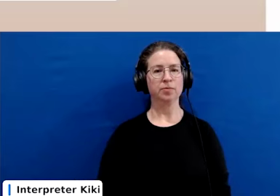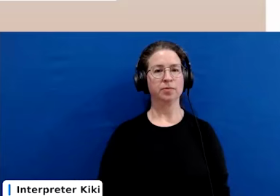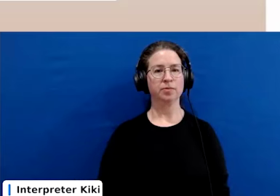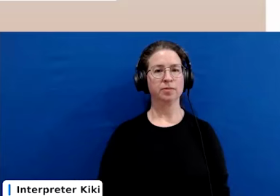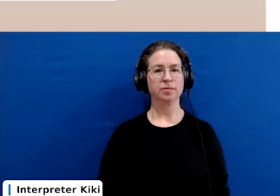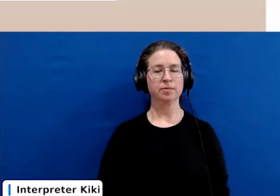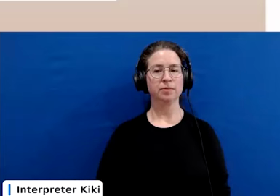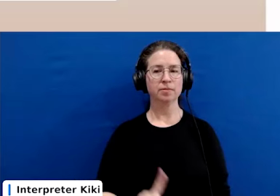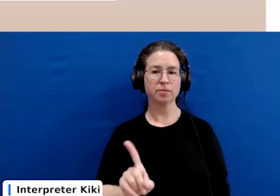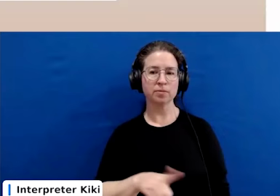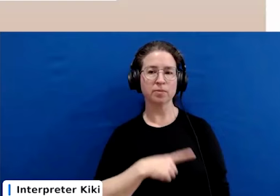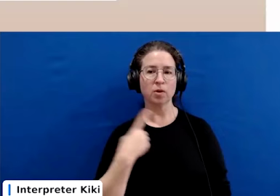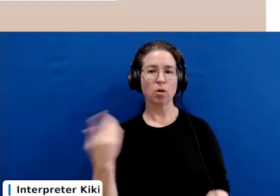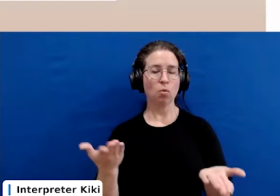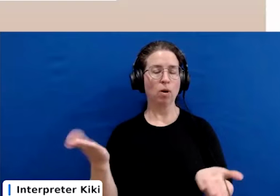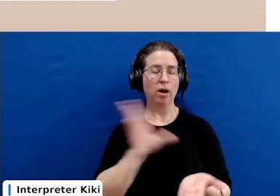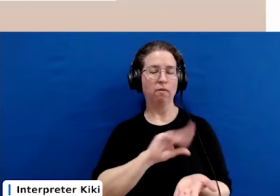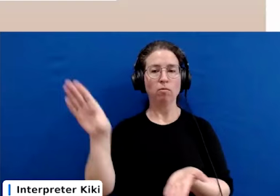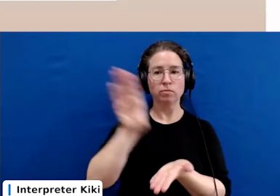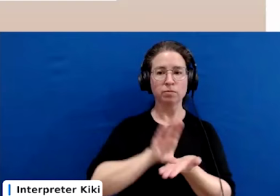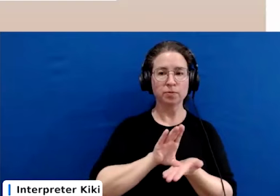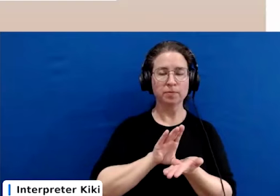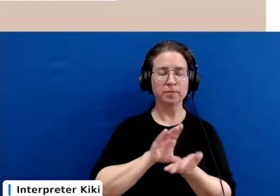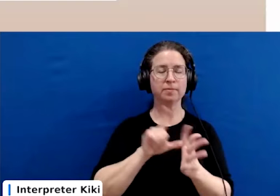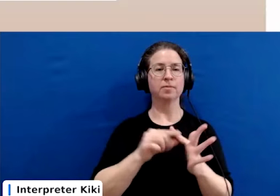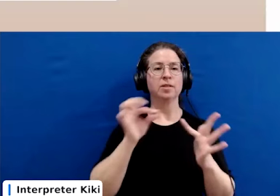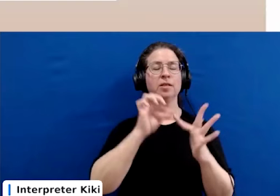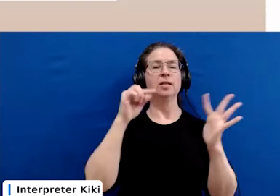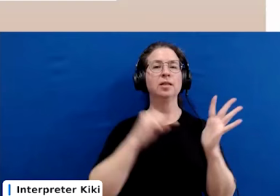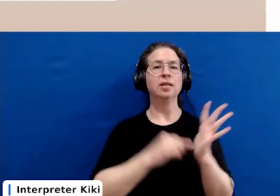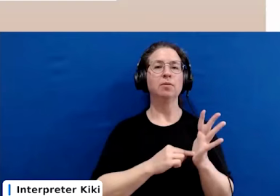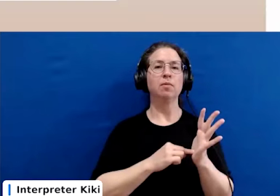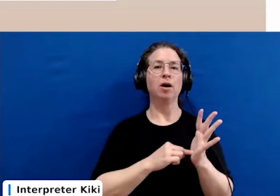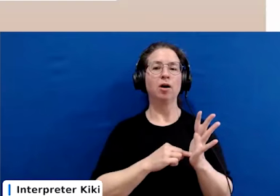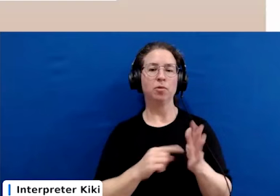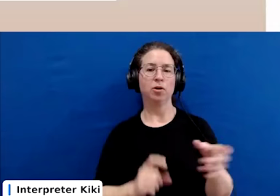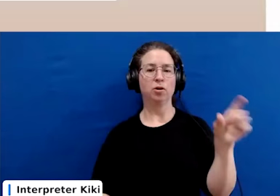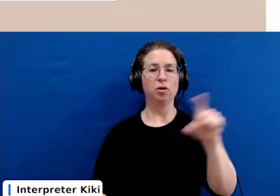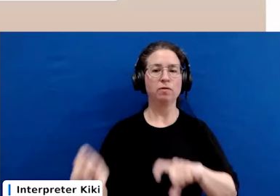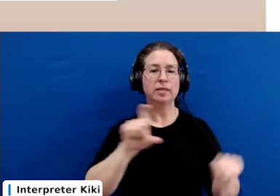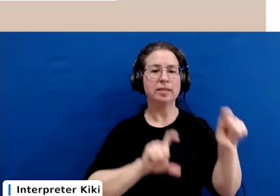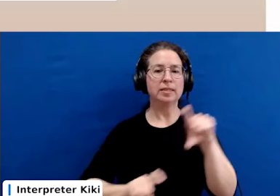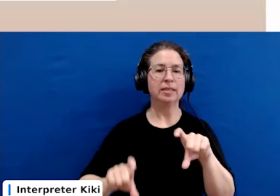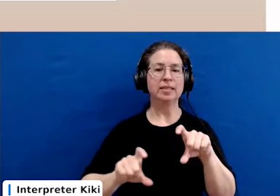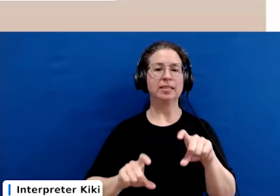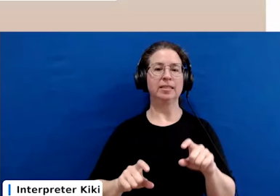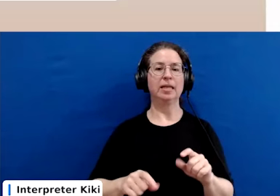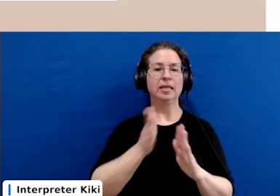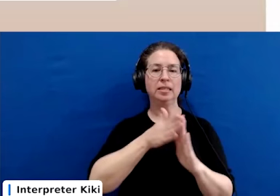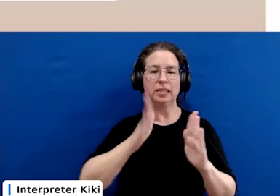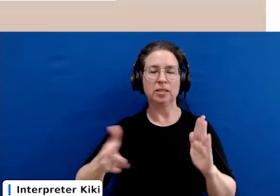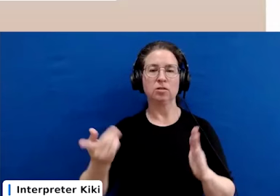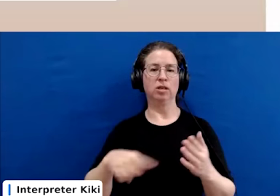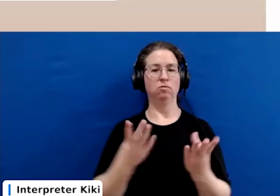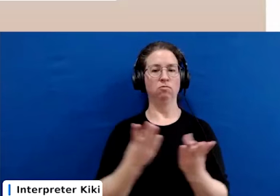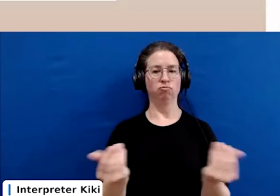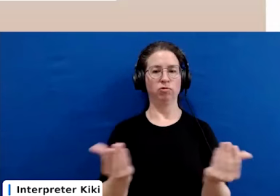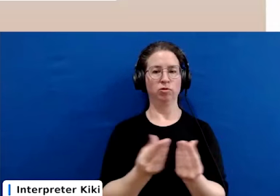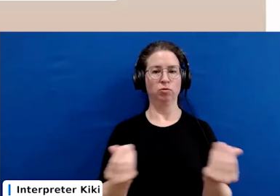Elevate is funded by the Department of Science, Industry and Resources through the Australian Government's Boosting the